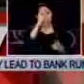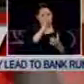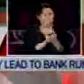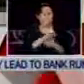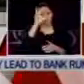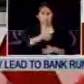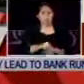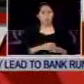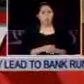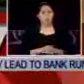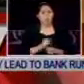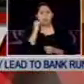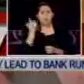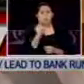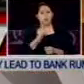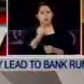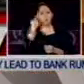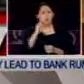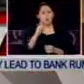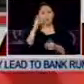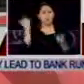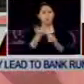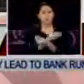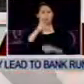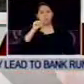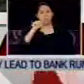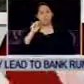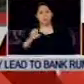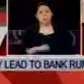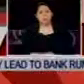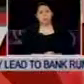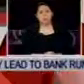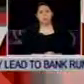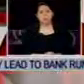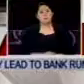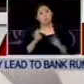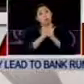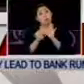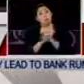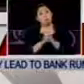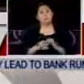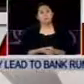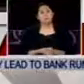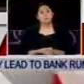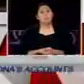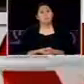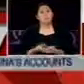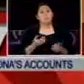matter thereof is not in connection with this impeachment case, Your Honor. It is not. For instance,